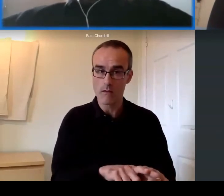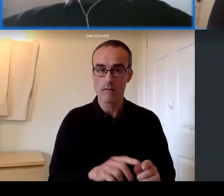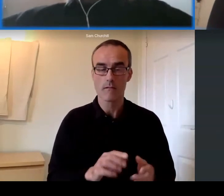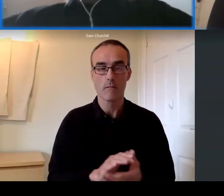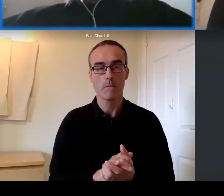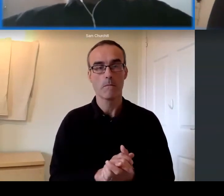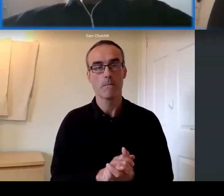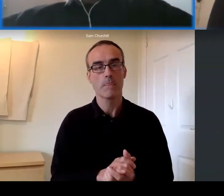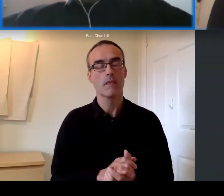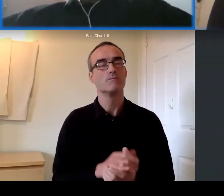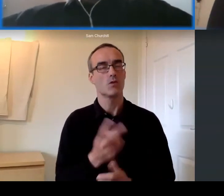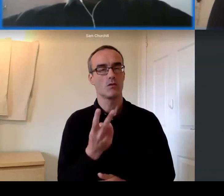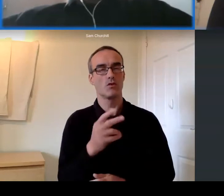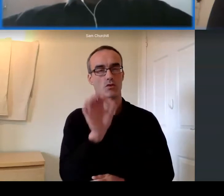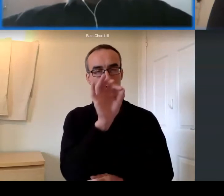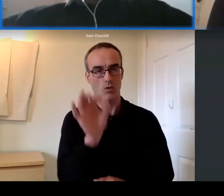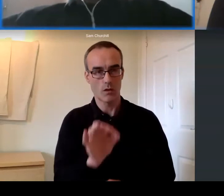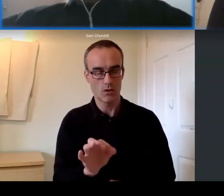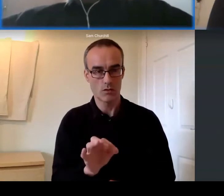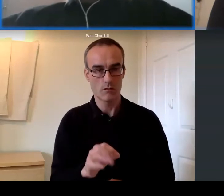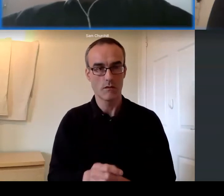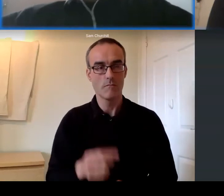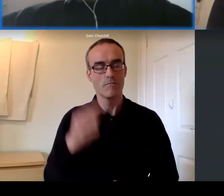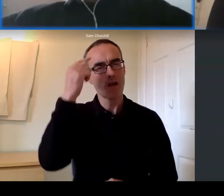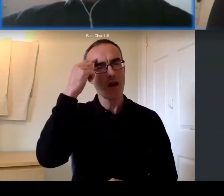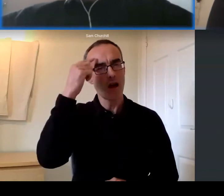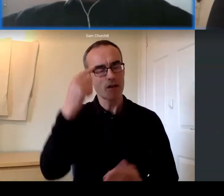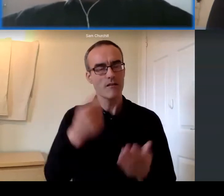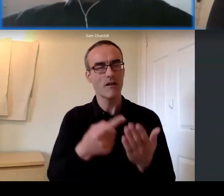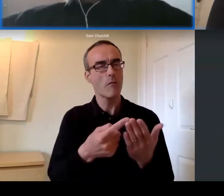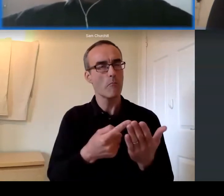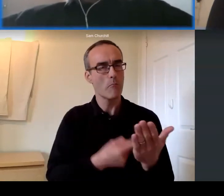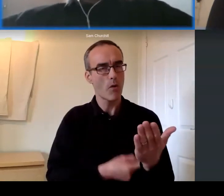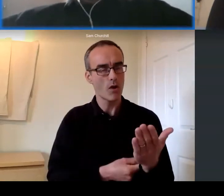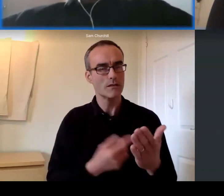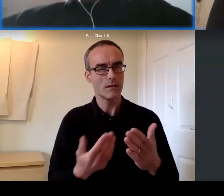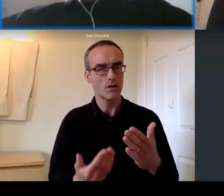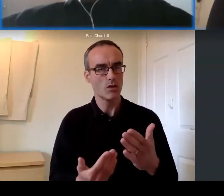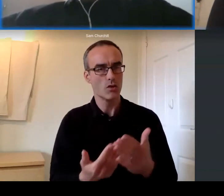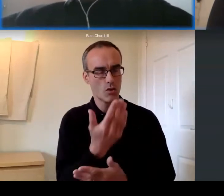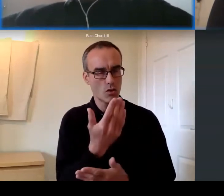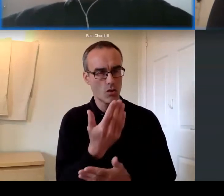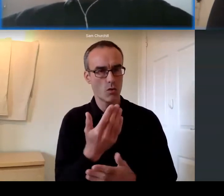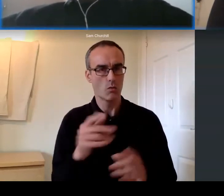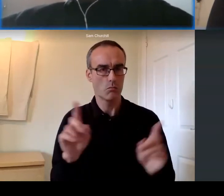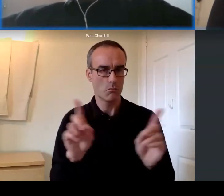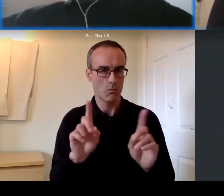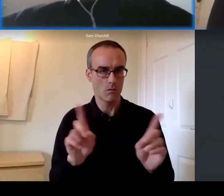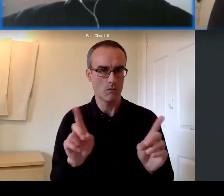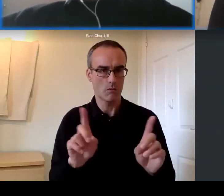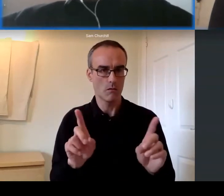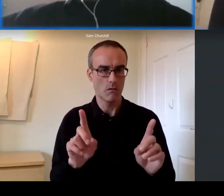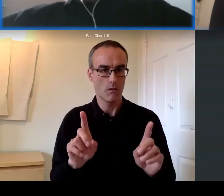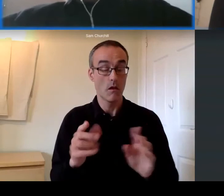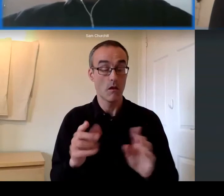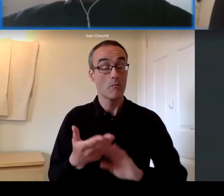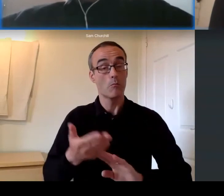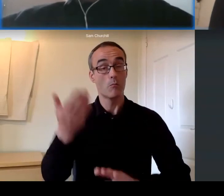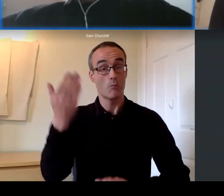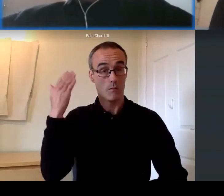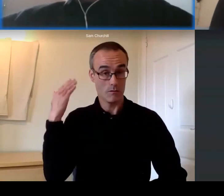guess, the policy landscape and all of the sentiment from communities is that, you know, previous